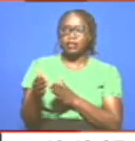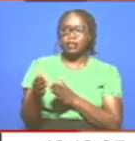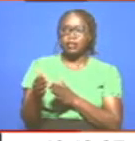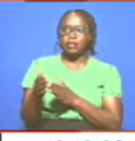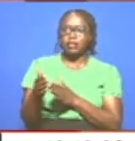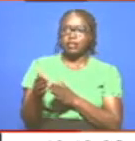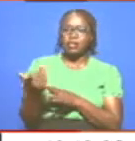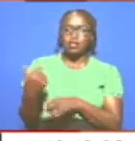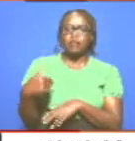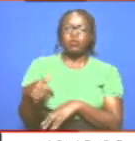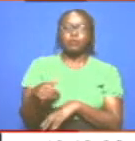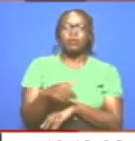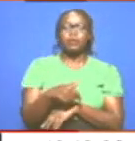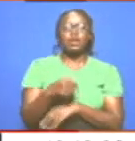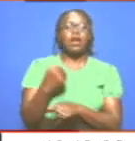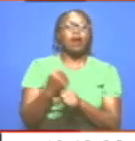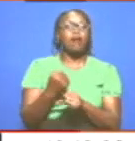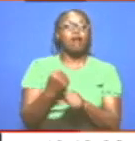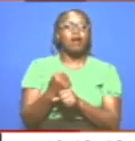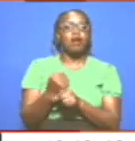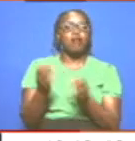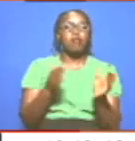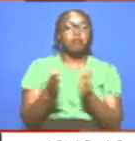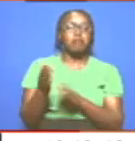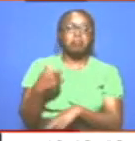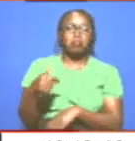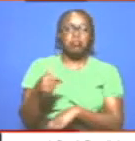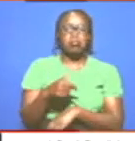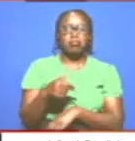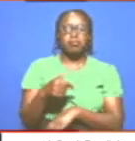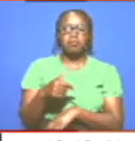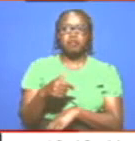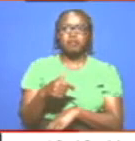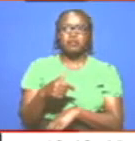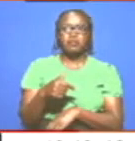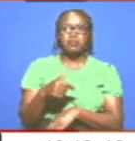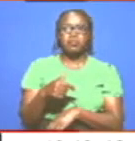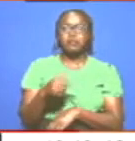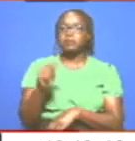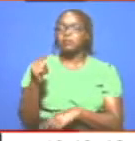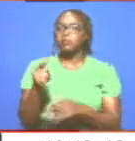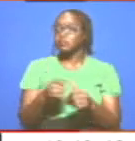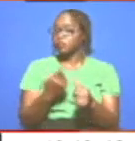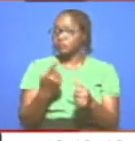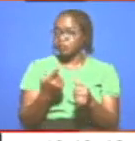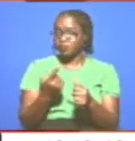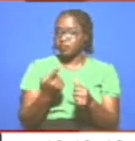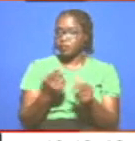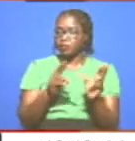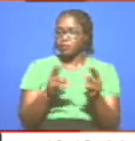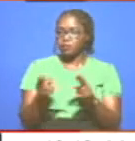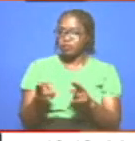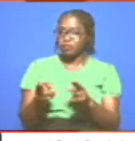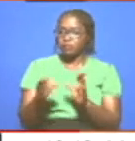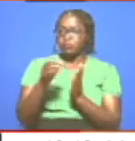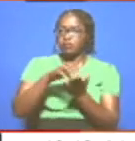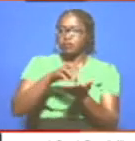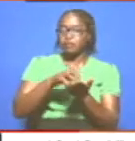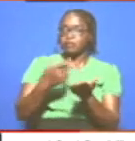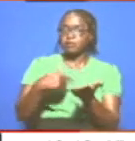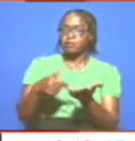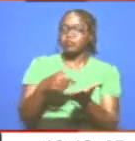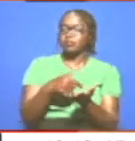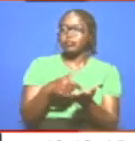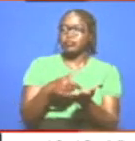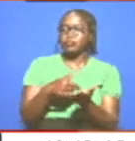We are already working on our strategic plan, yeah? First of all, normalizing our status at ICC,